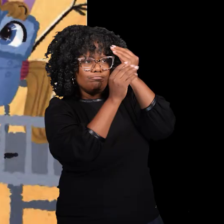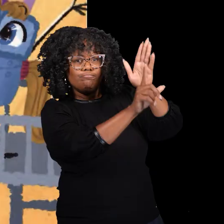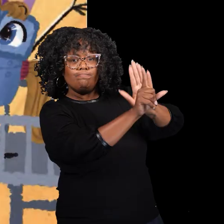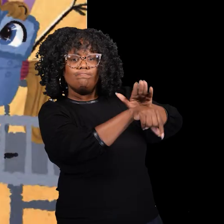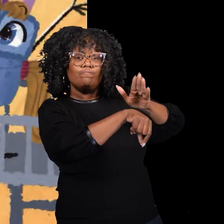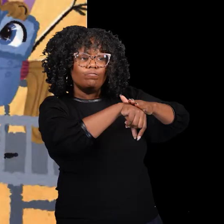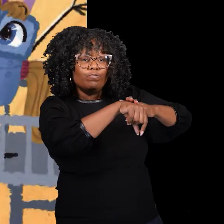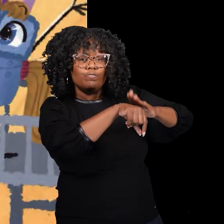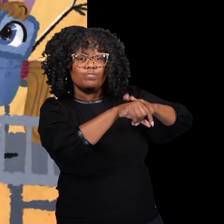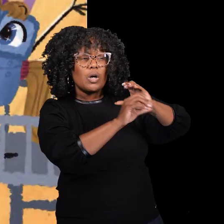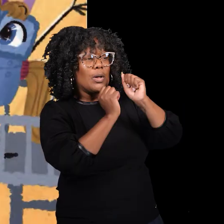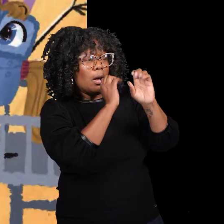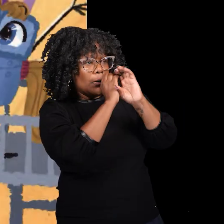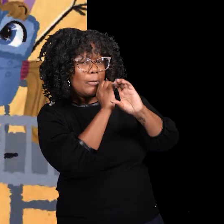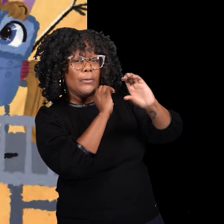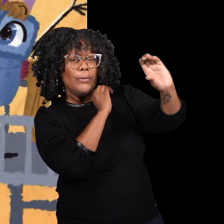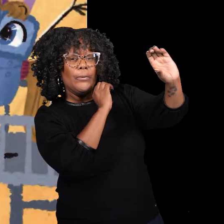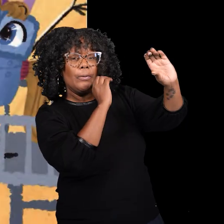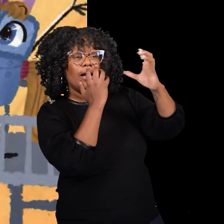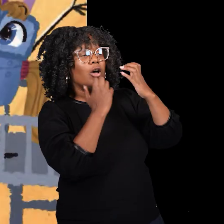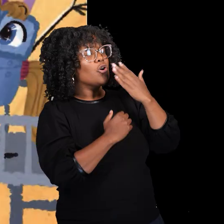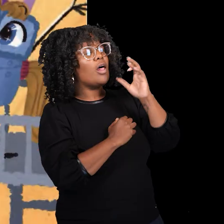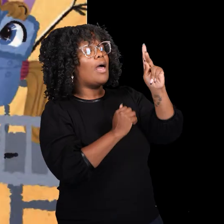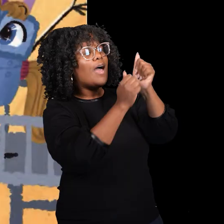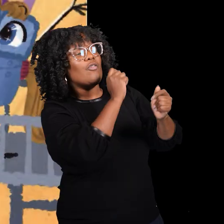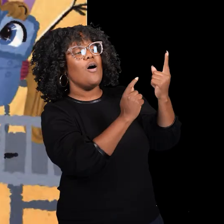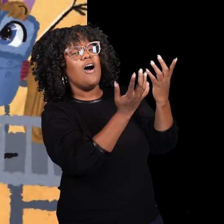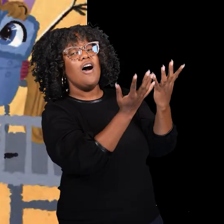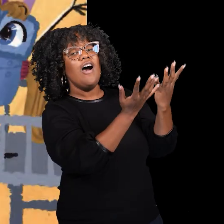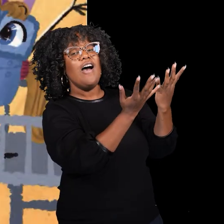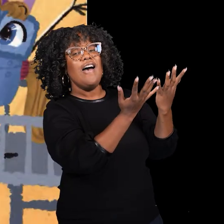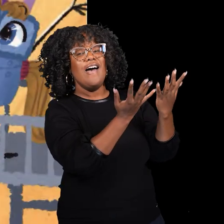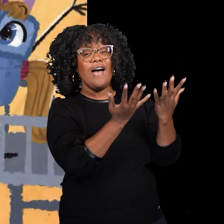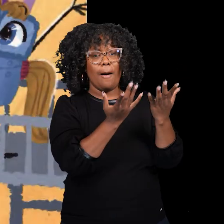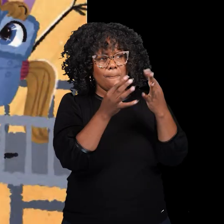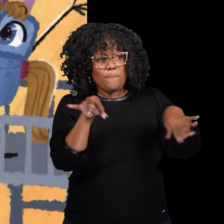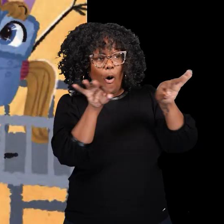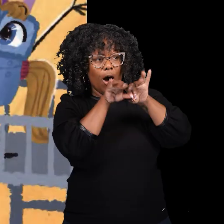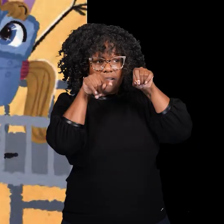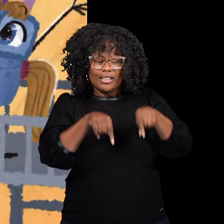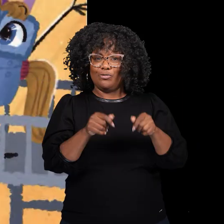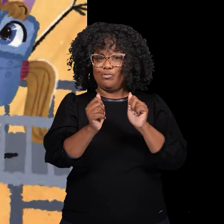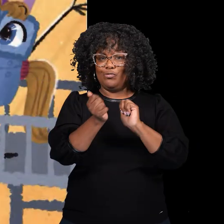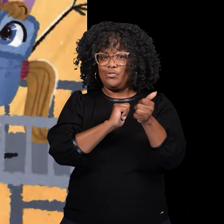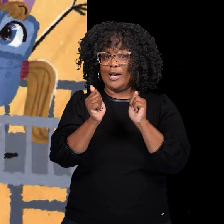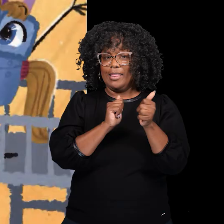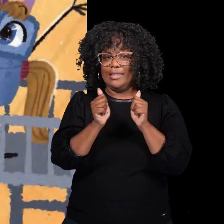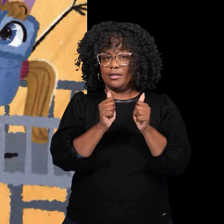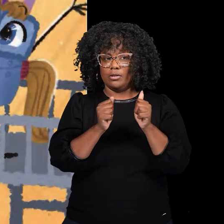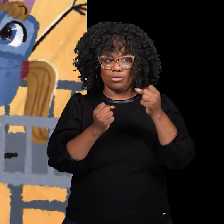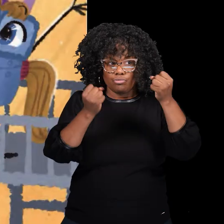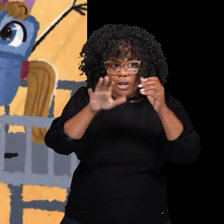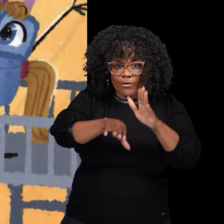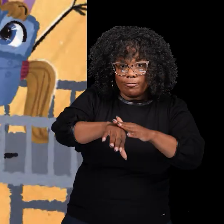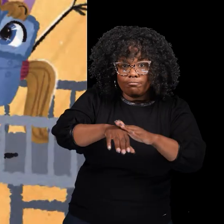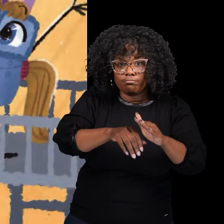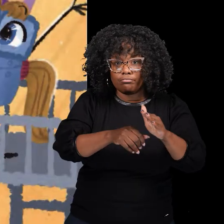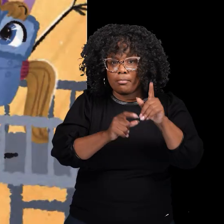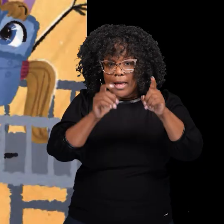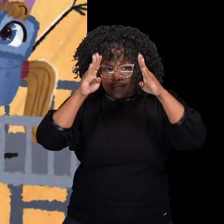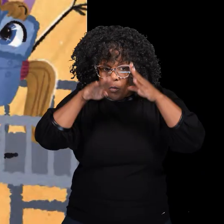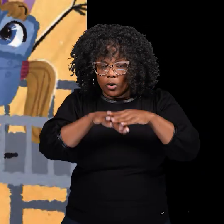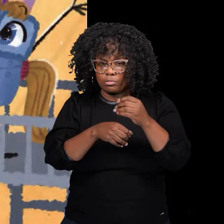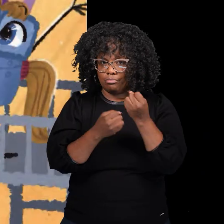the racers through a cone-shaped bullhorn. Best of luck, everyone. You are all critical to this rally. Drivers, you